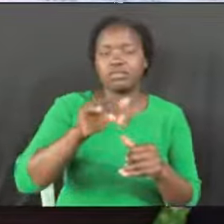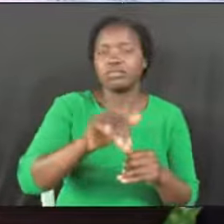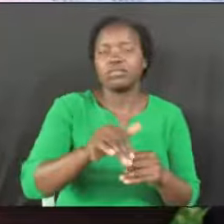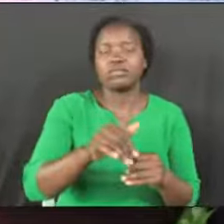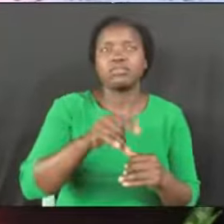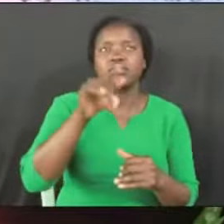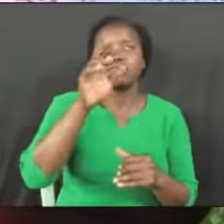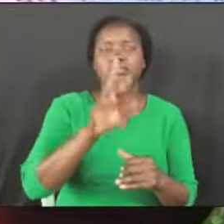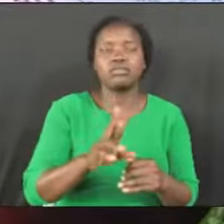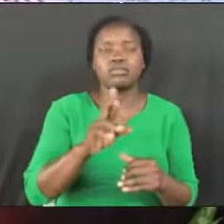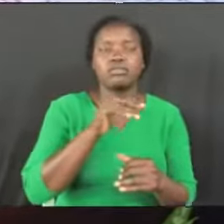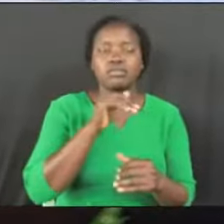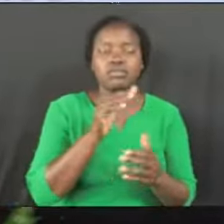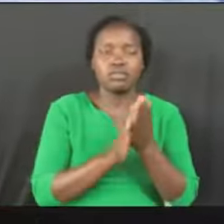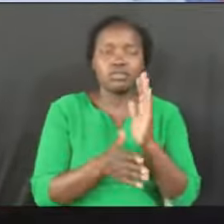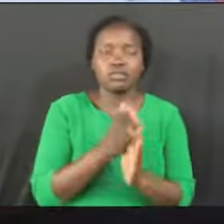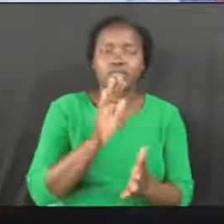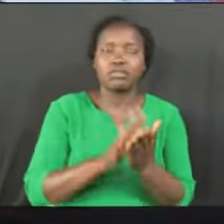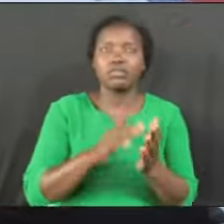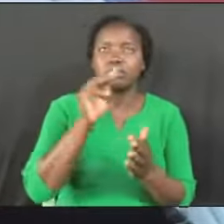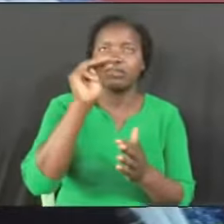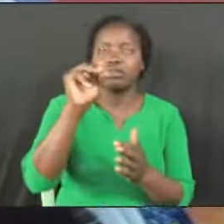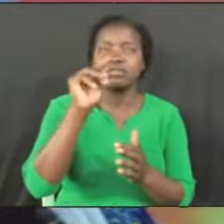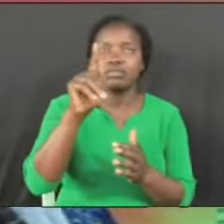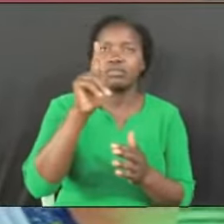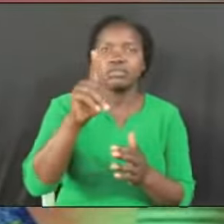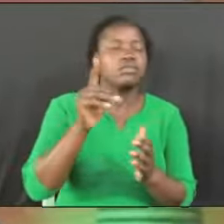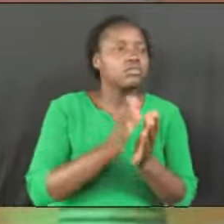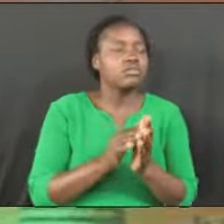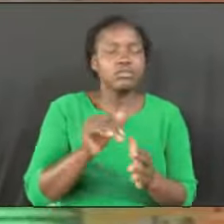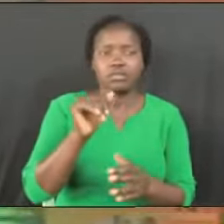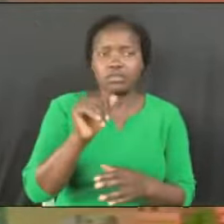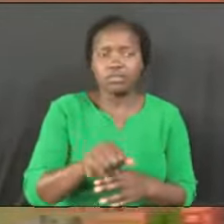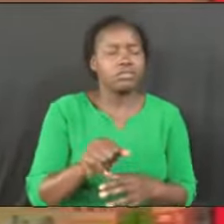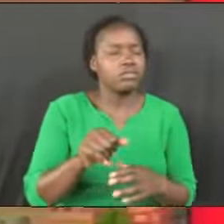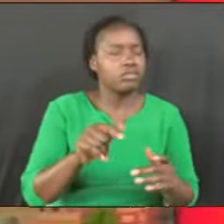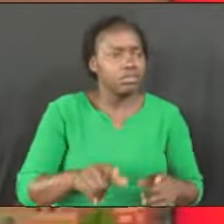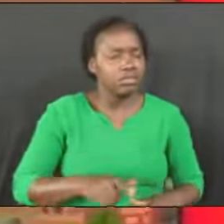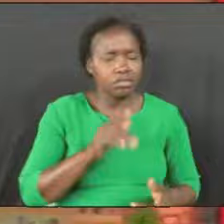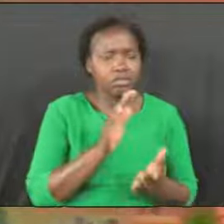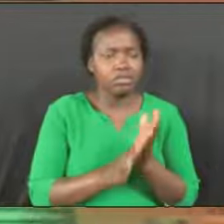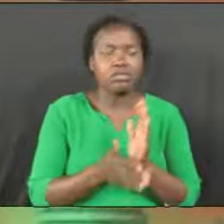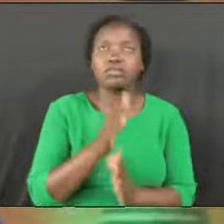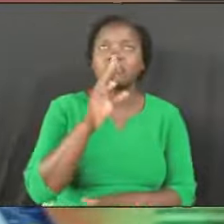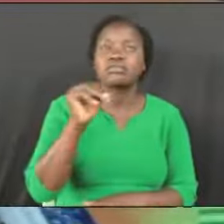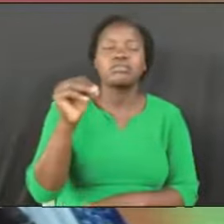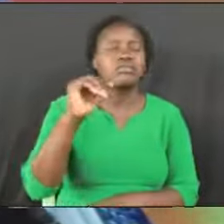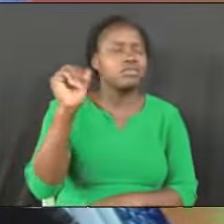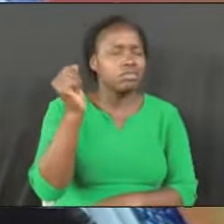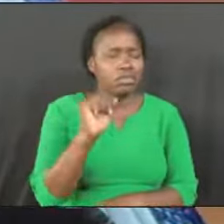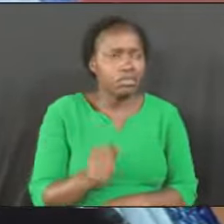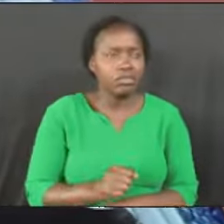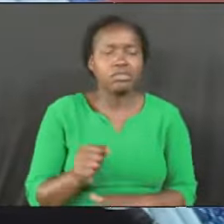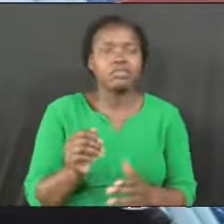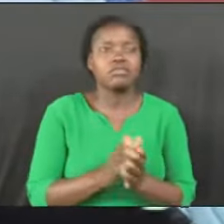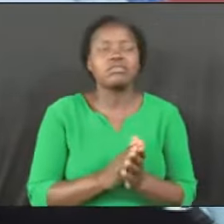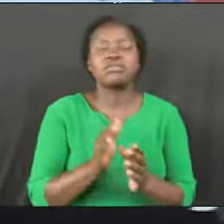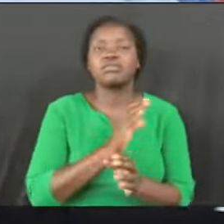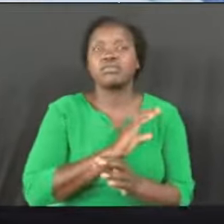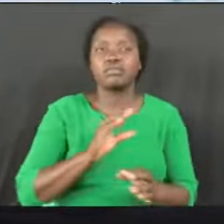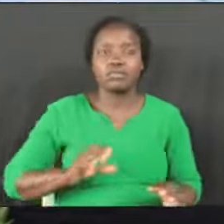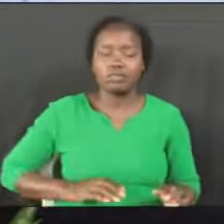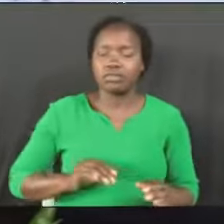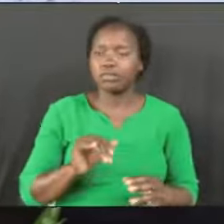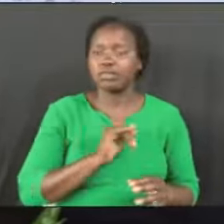are nothing without Him. You can't graduate without Him. You can't live without Him. In Christ I live, in Christ